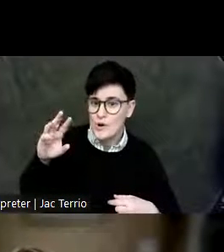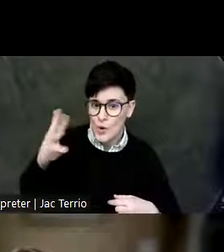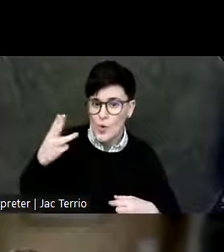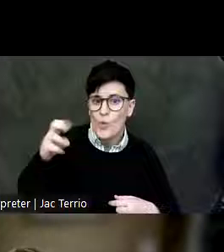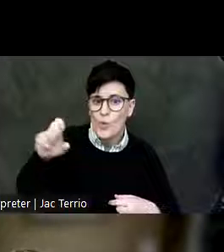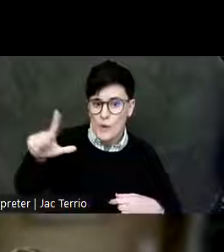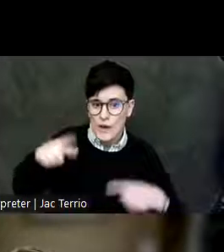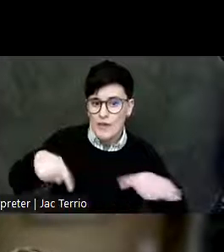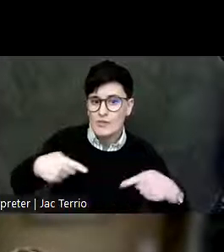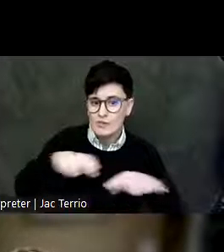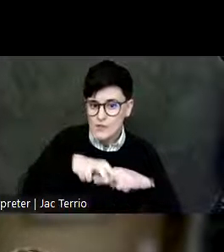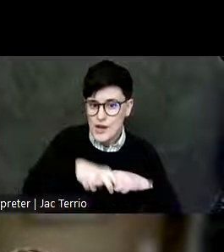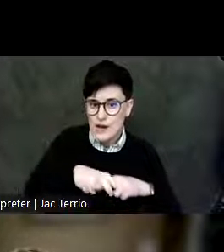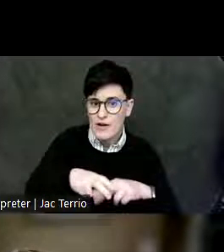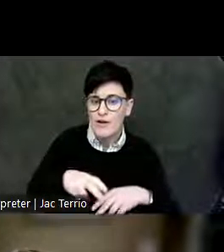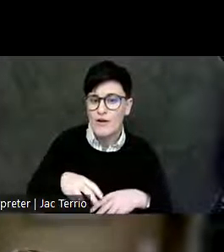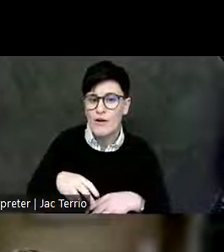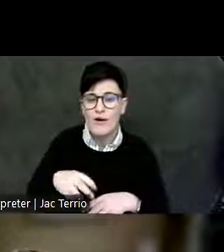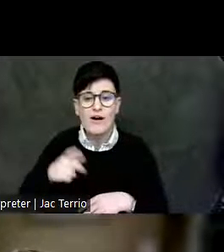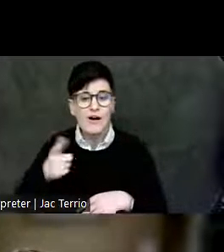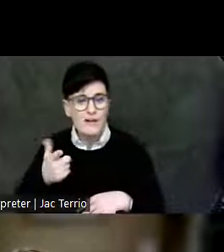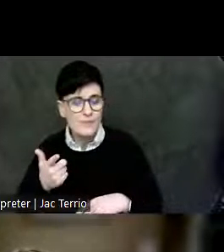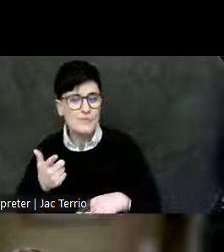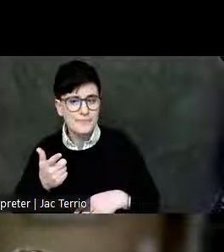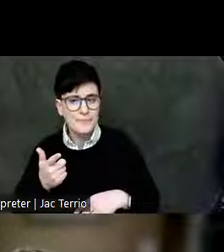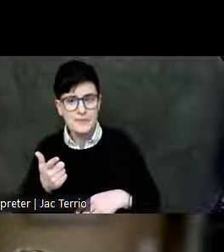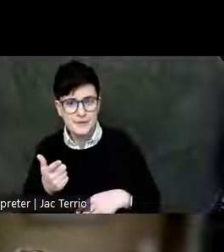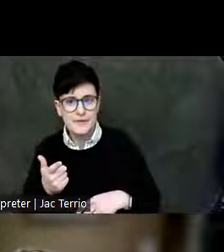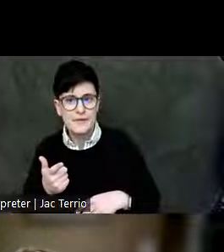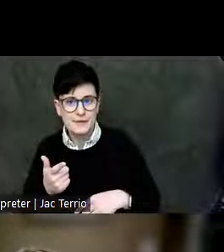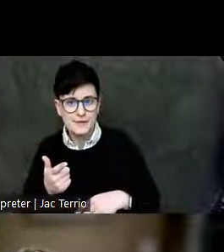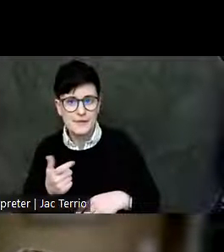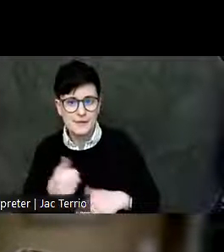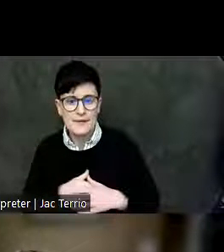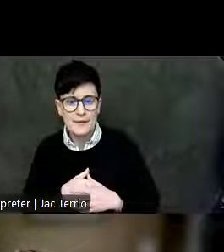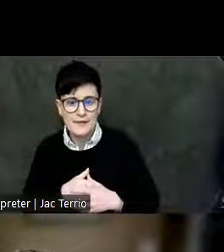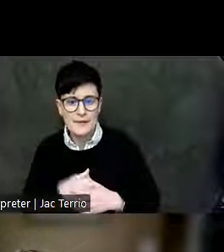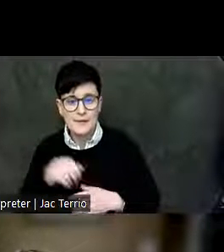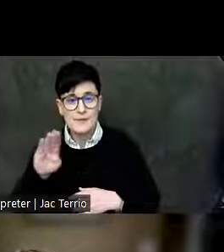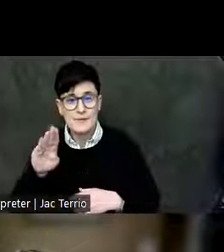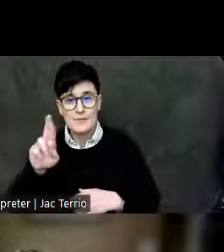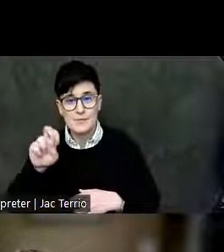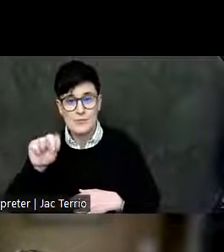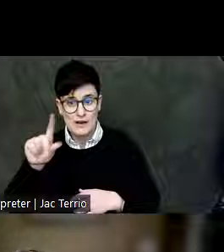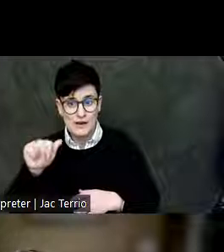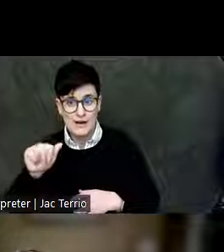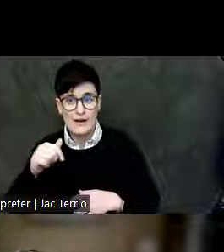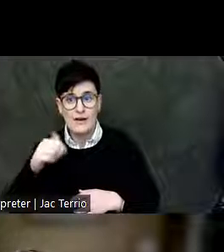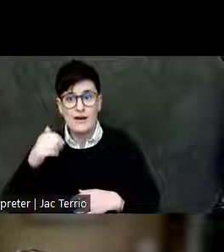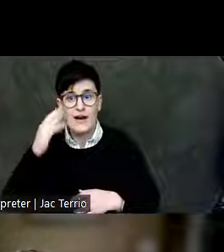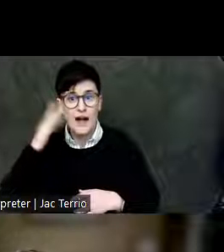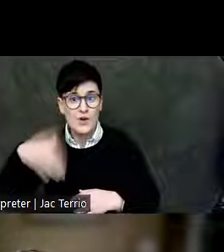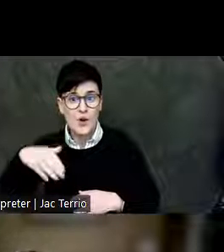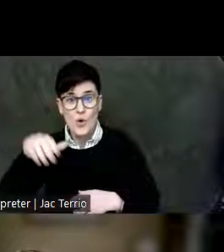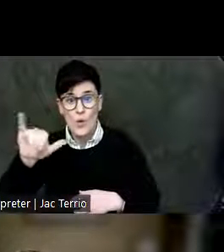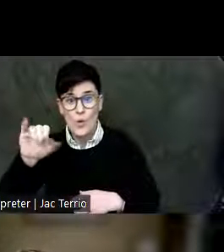yeah. I know There's that also a lot of, Maine's great about that. Maine's great about that. York Beach was terrific, and